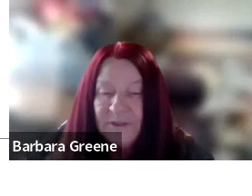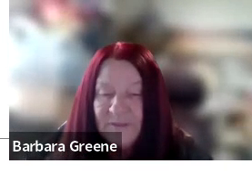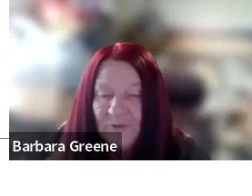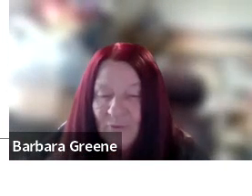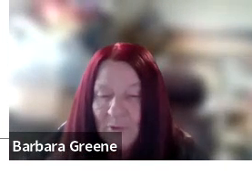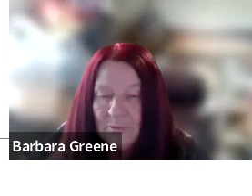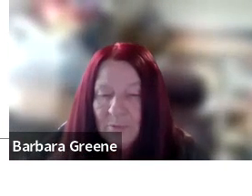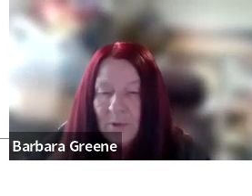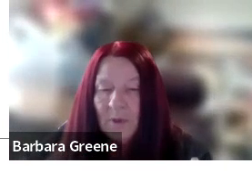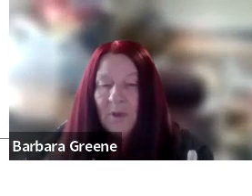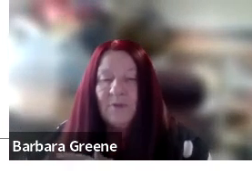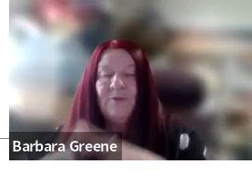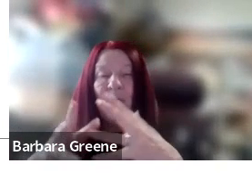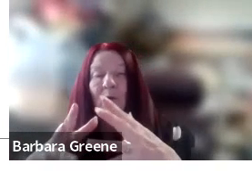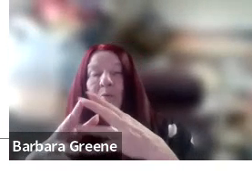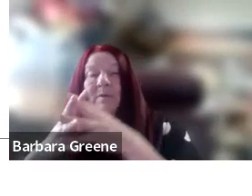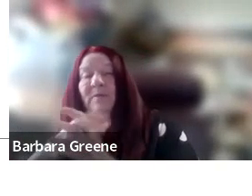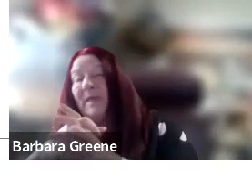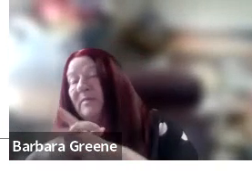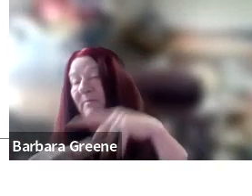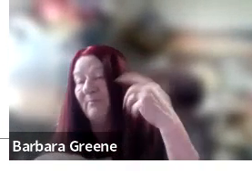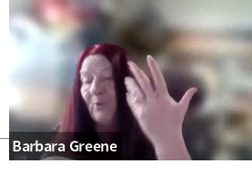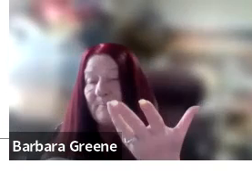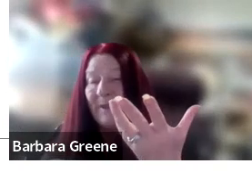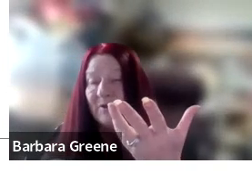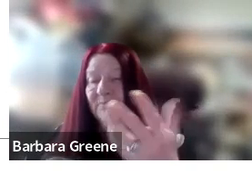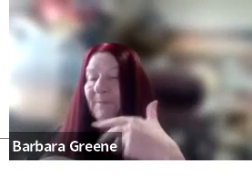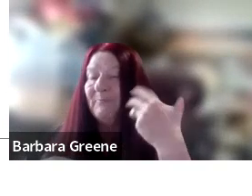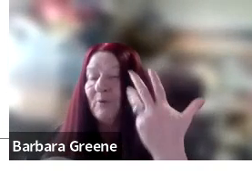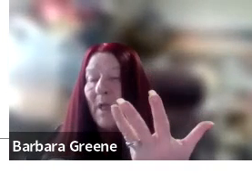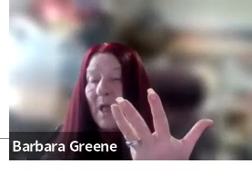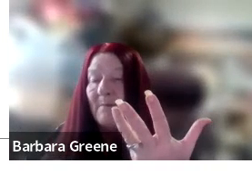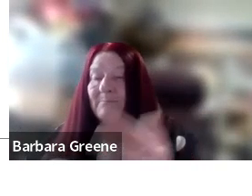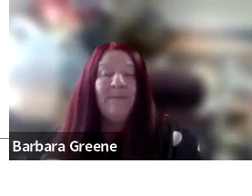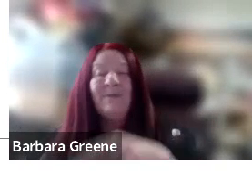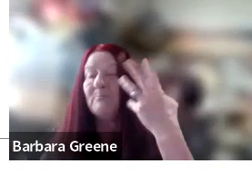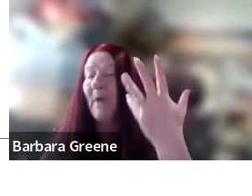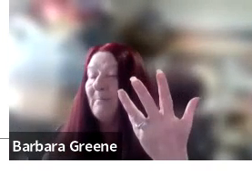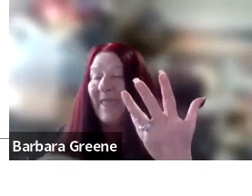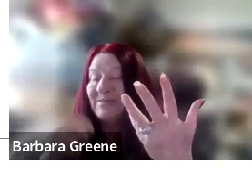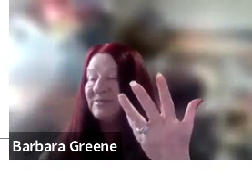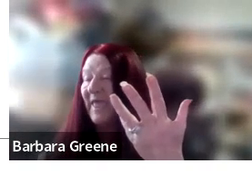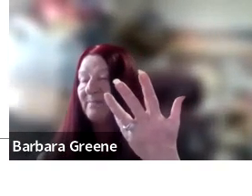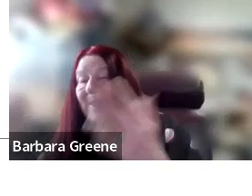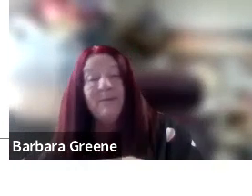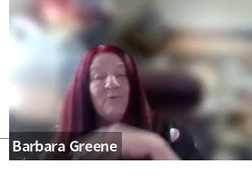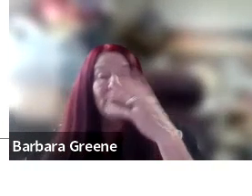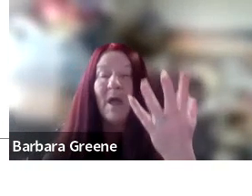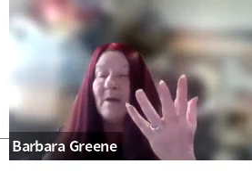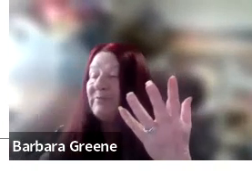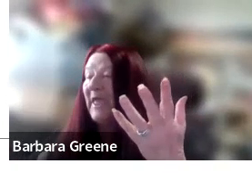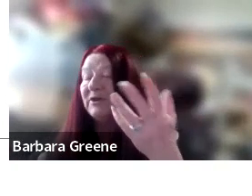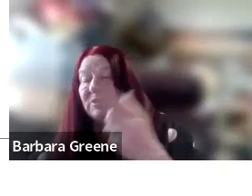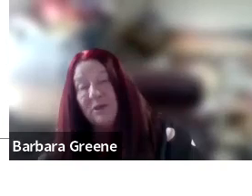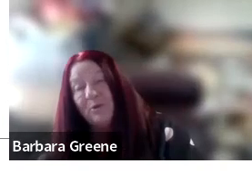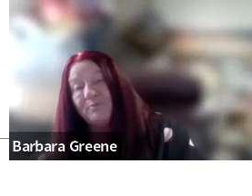just one individual. So for the parent, maybe for mom and dad, maybe for